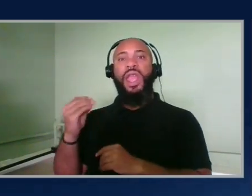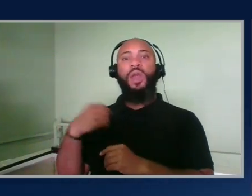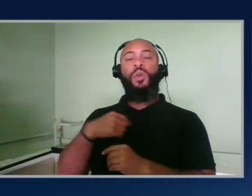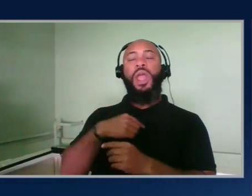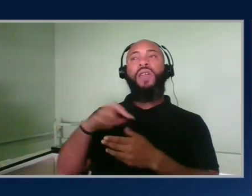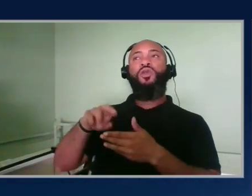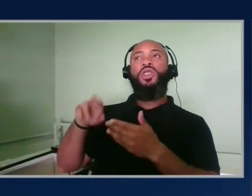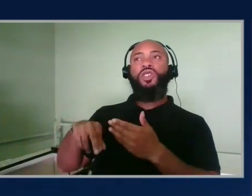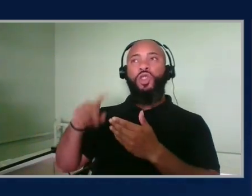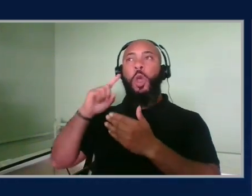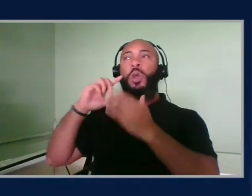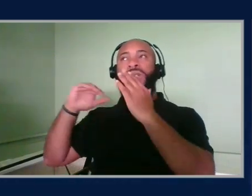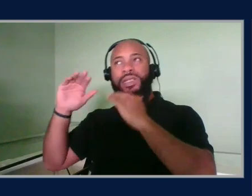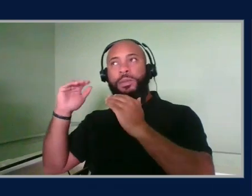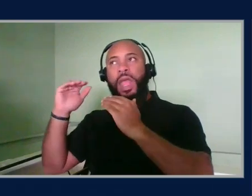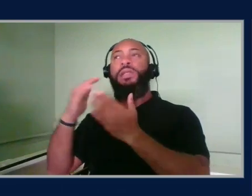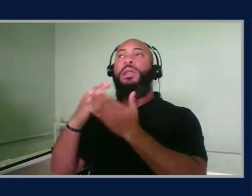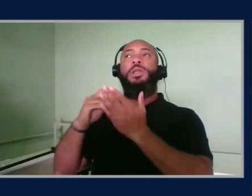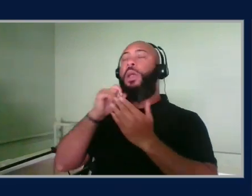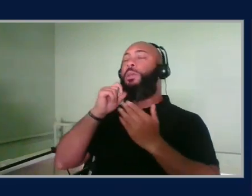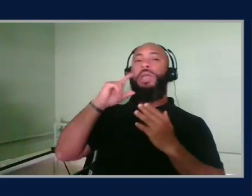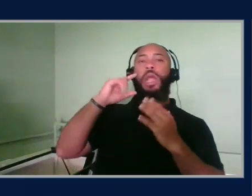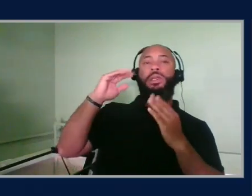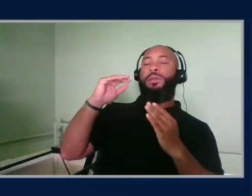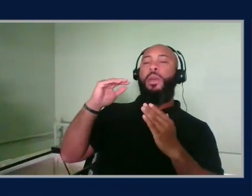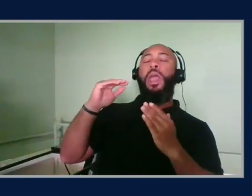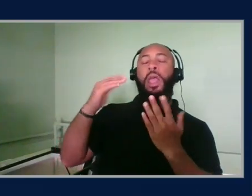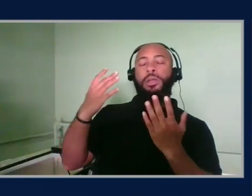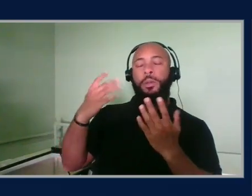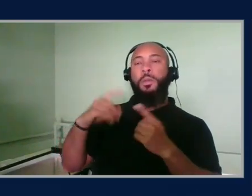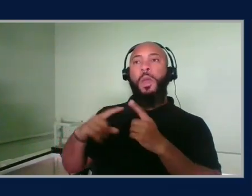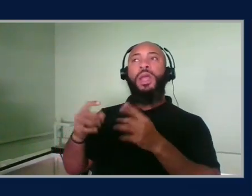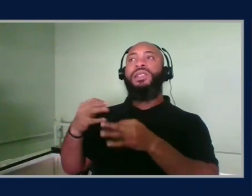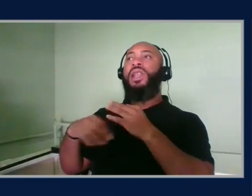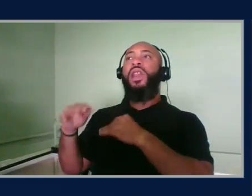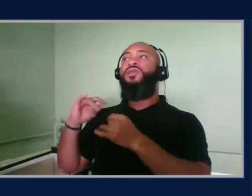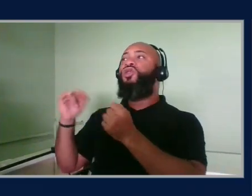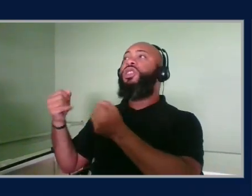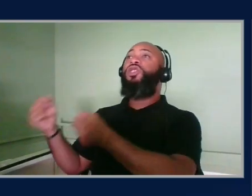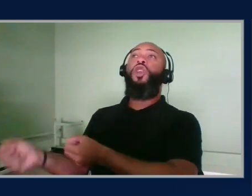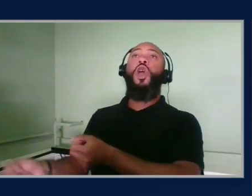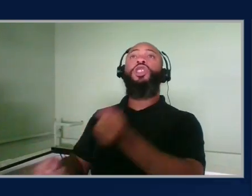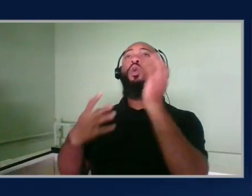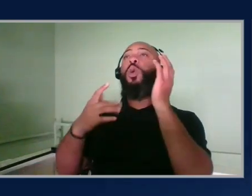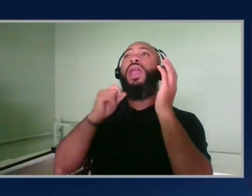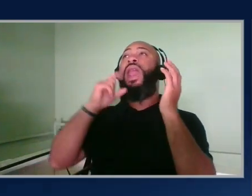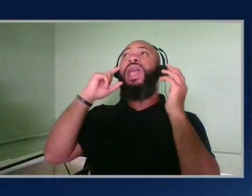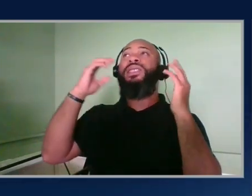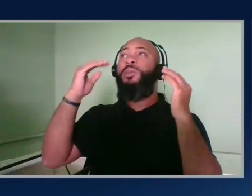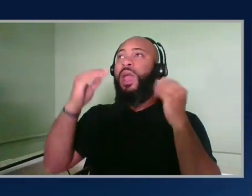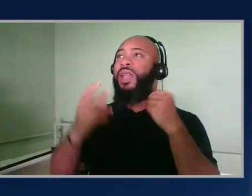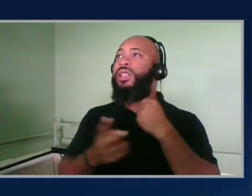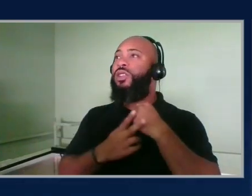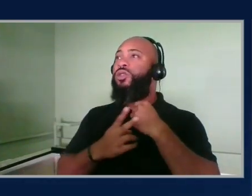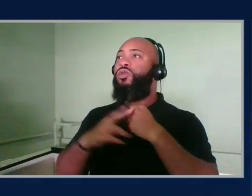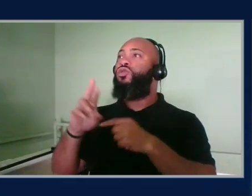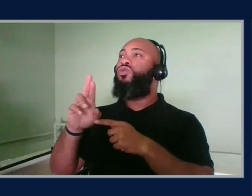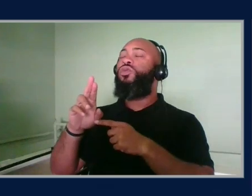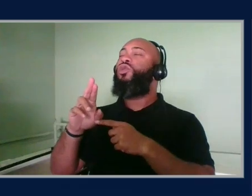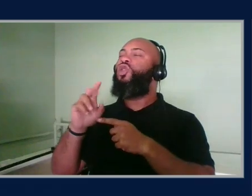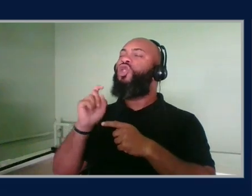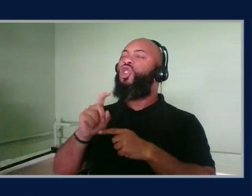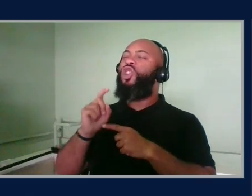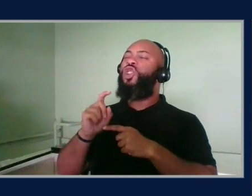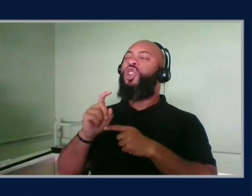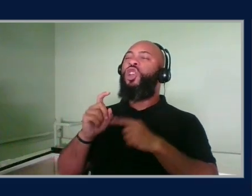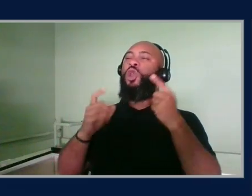it's unexpected, but instead of just tossing away that unexpected result, it's also important to retain it in this case,